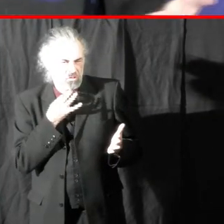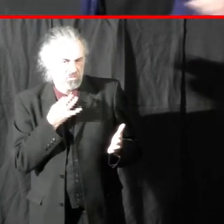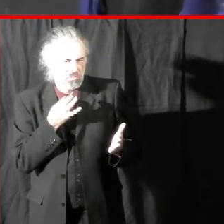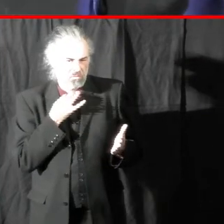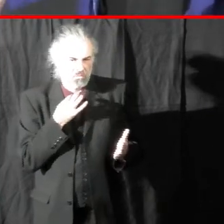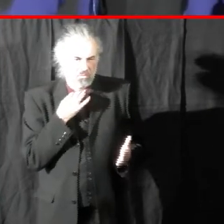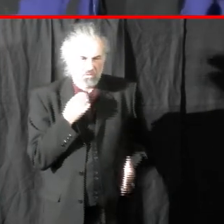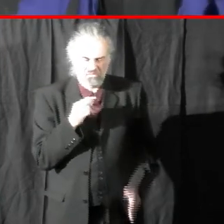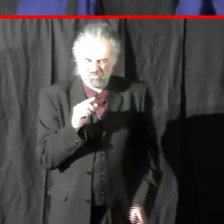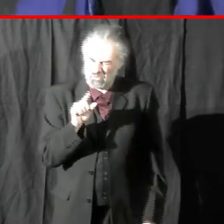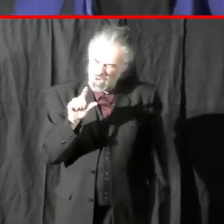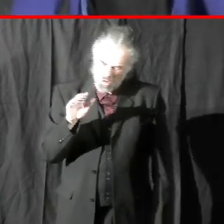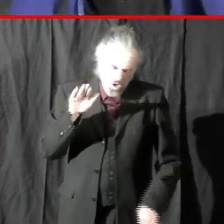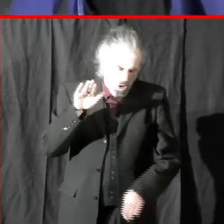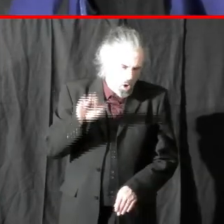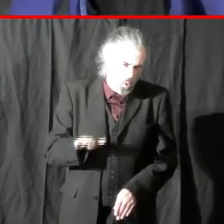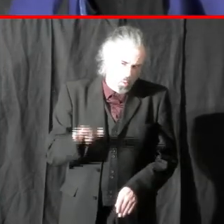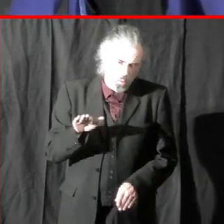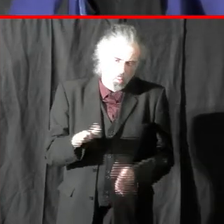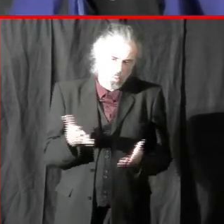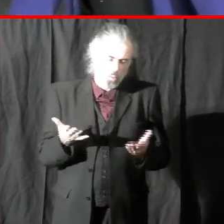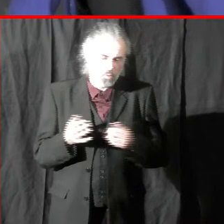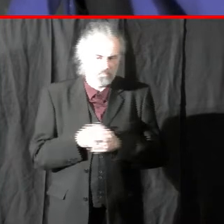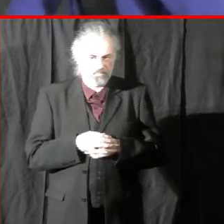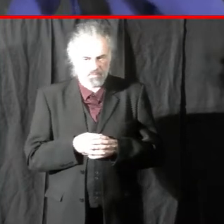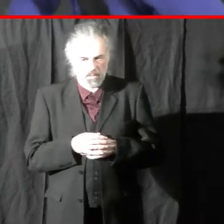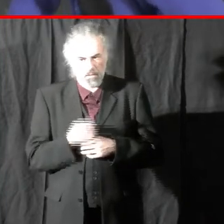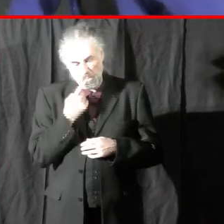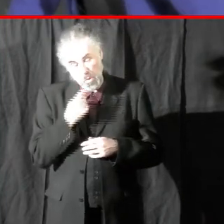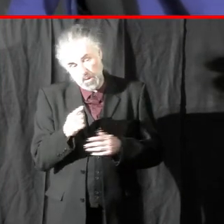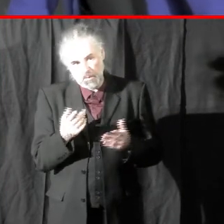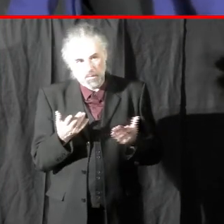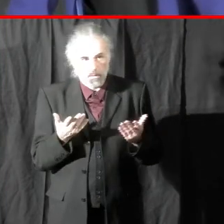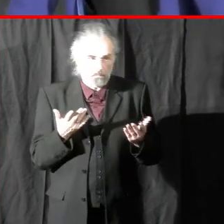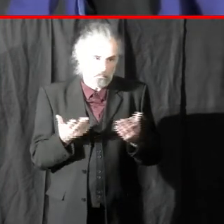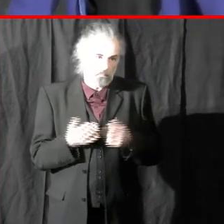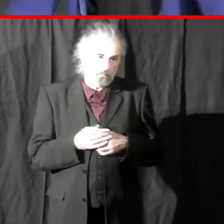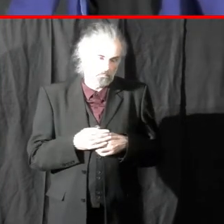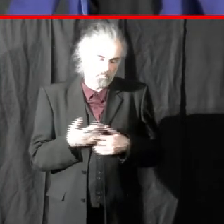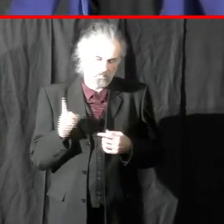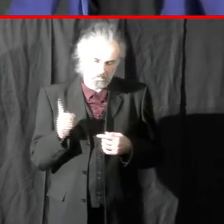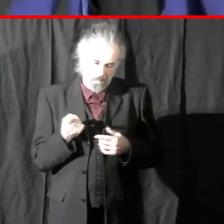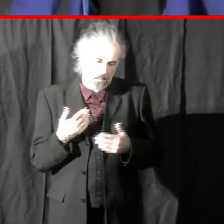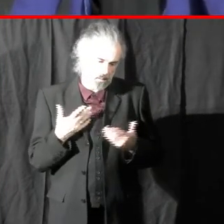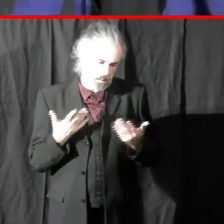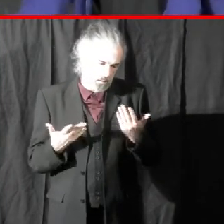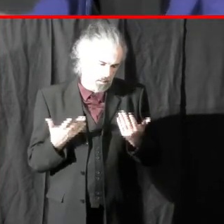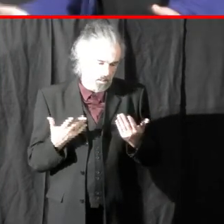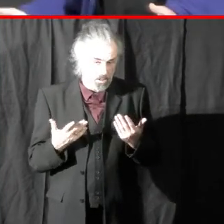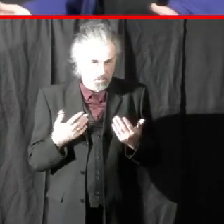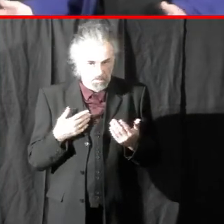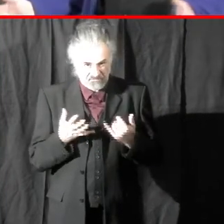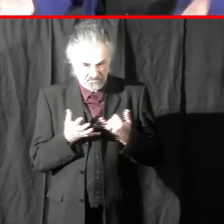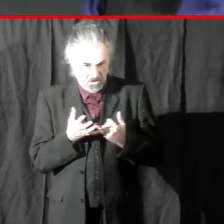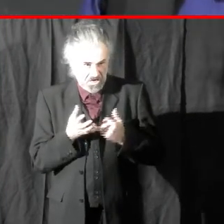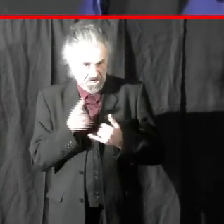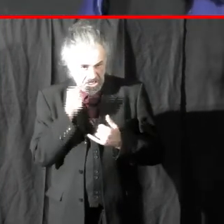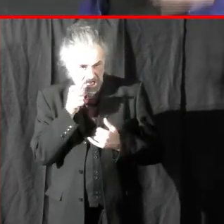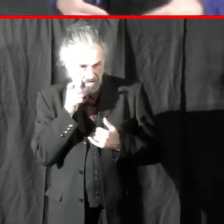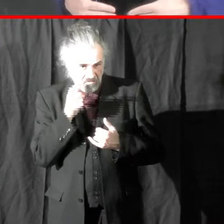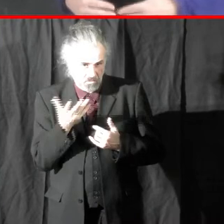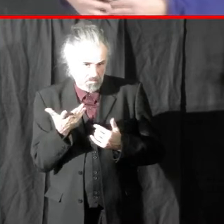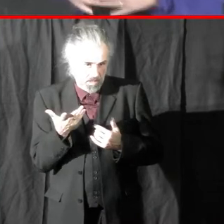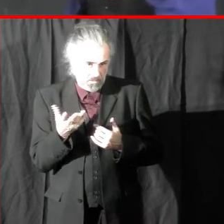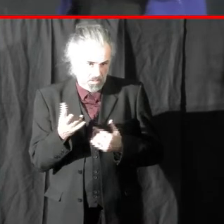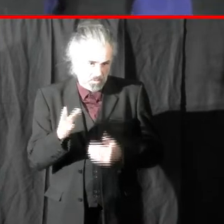be low, but I mean, it's toxic, so I suppose if you wanted to be really super careful, you might want to